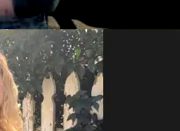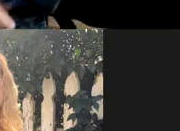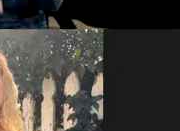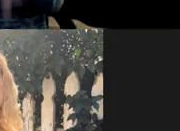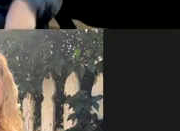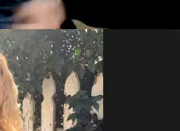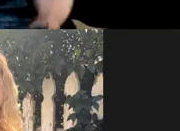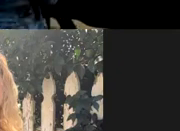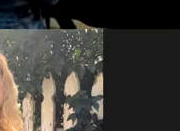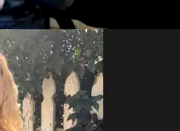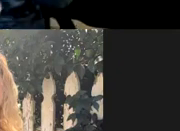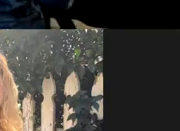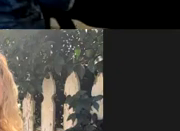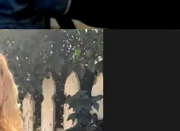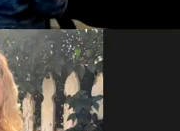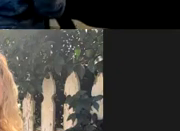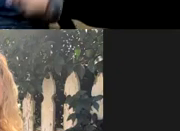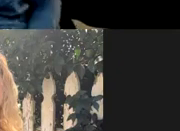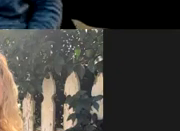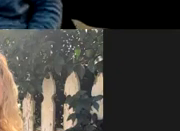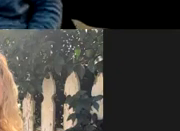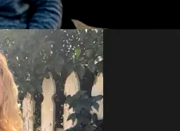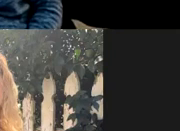All right, thank you. You're welcome.